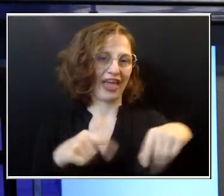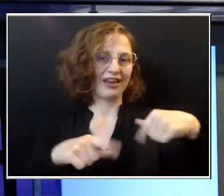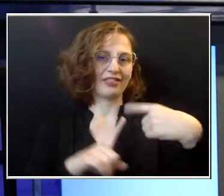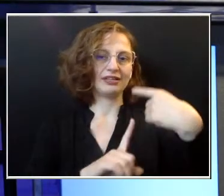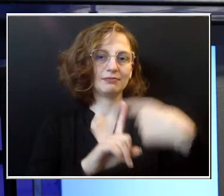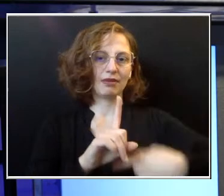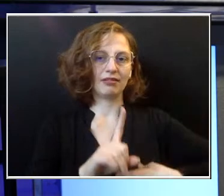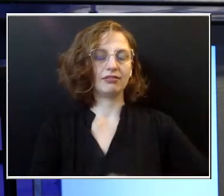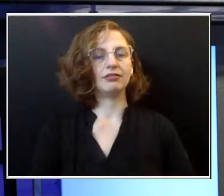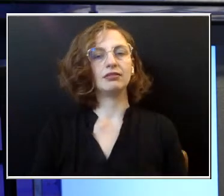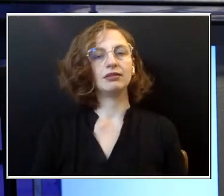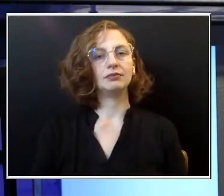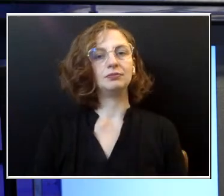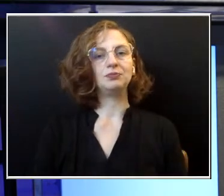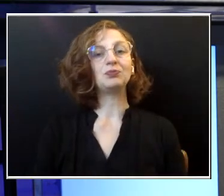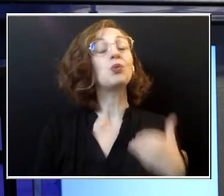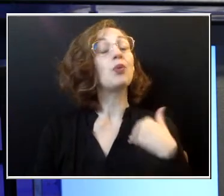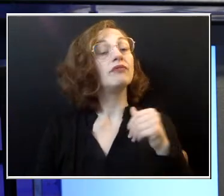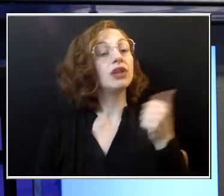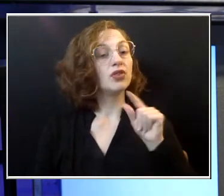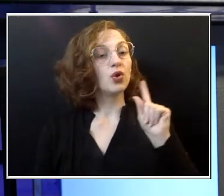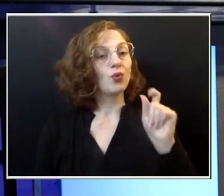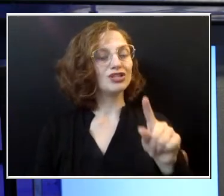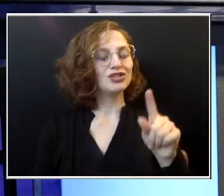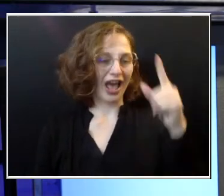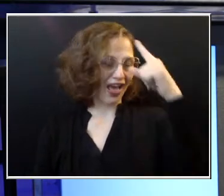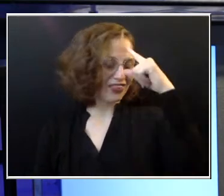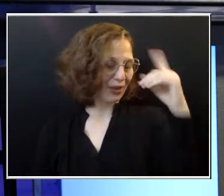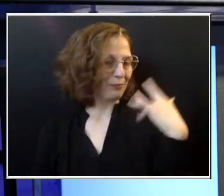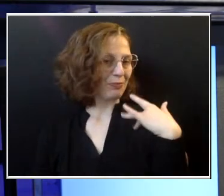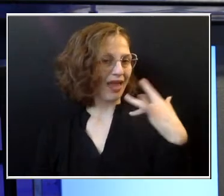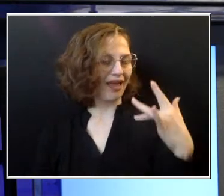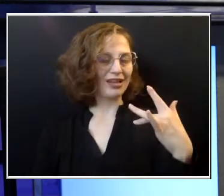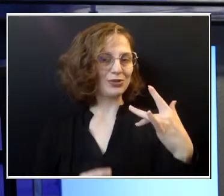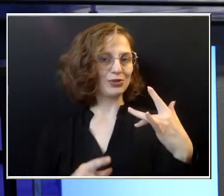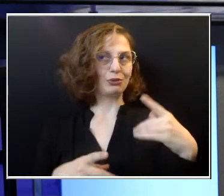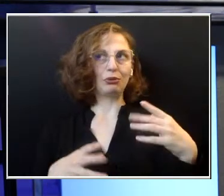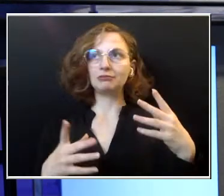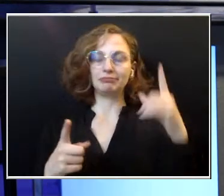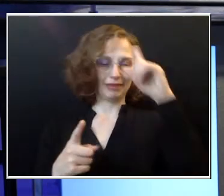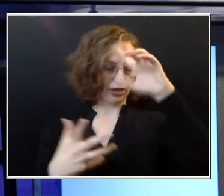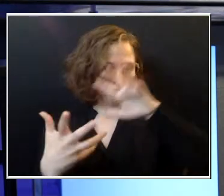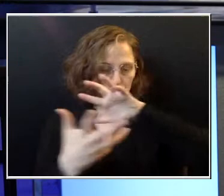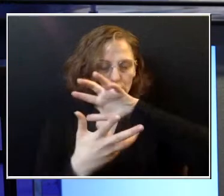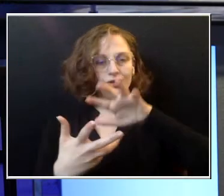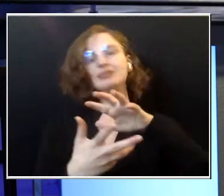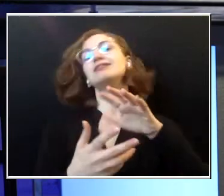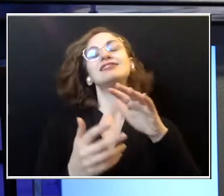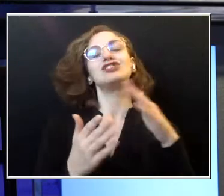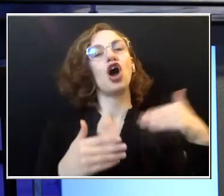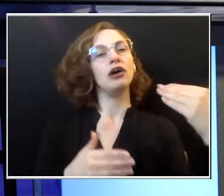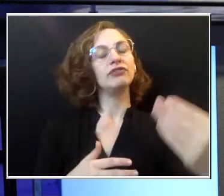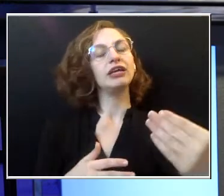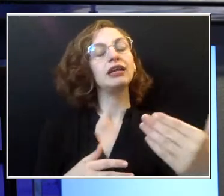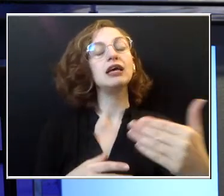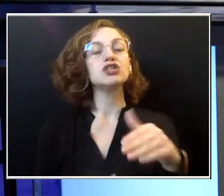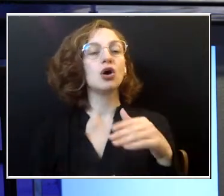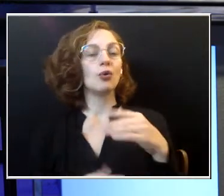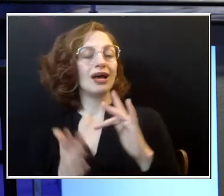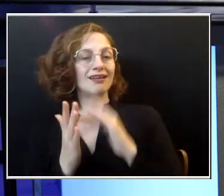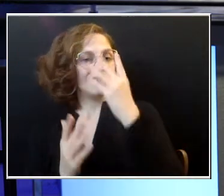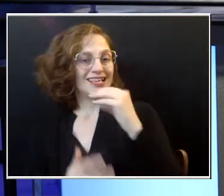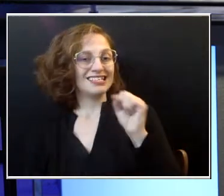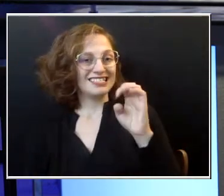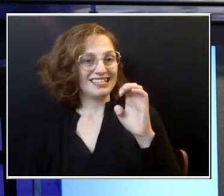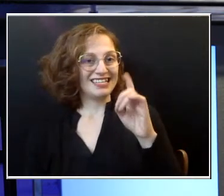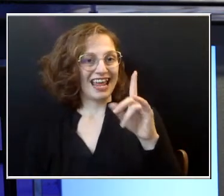things get crossed here. But the difference between sedation and a medically induced coma, Sure. what is the